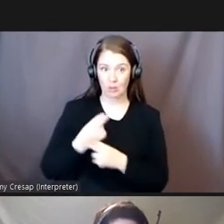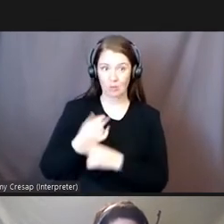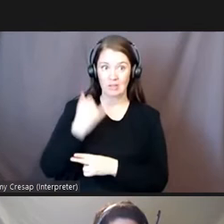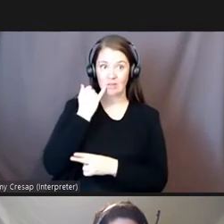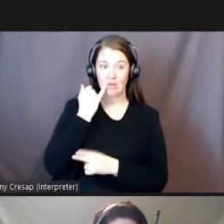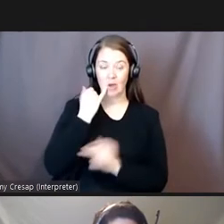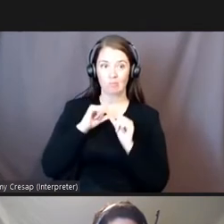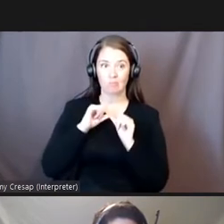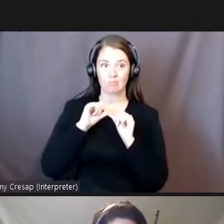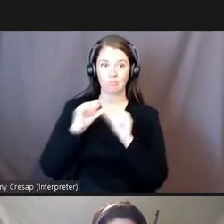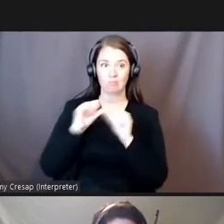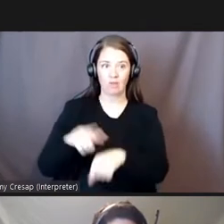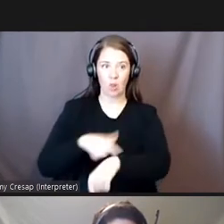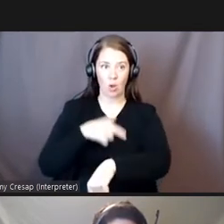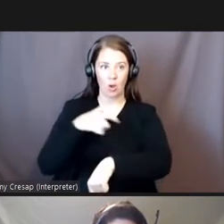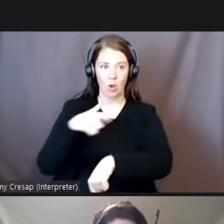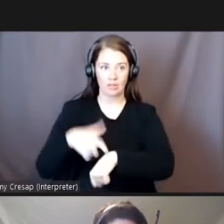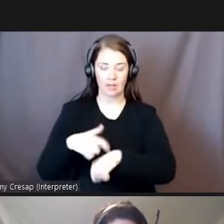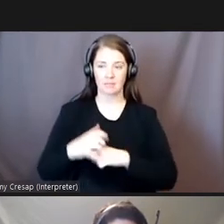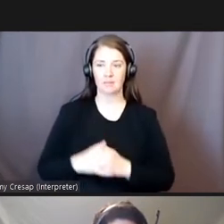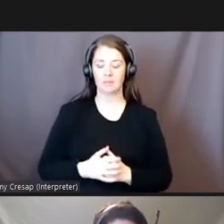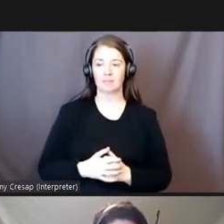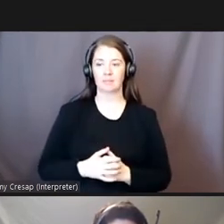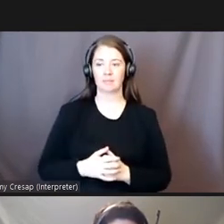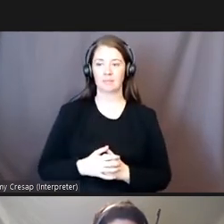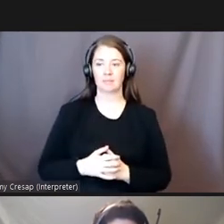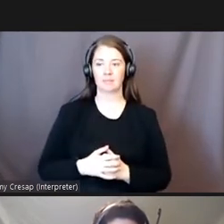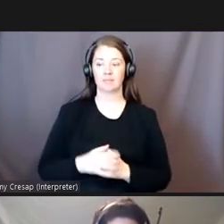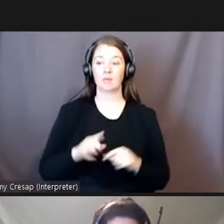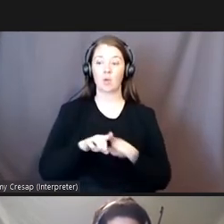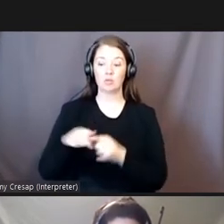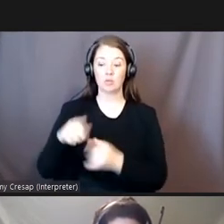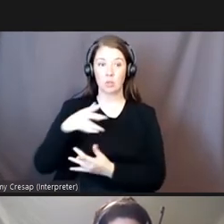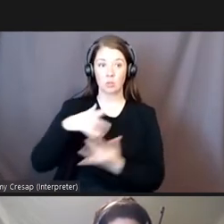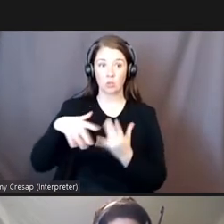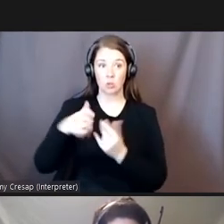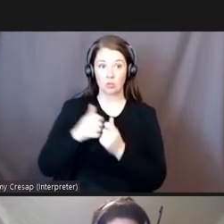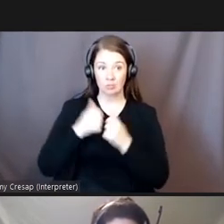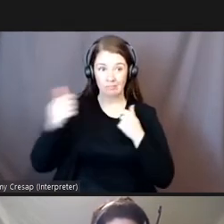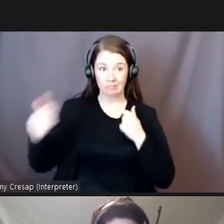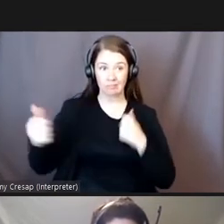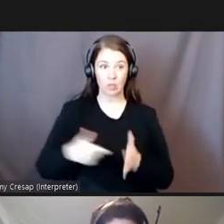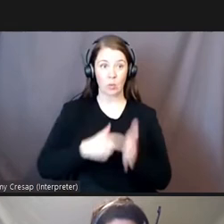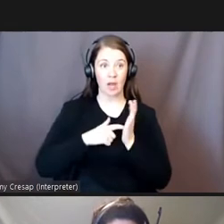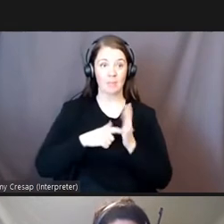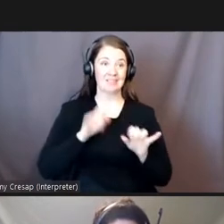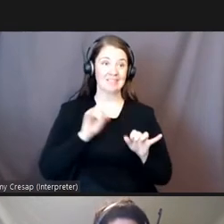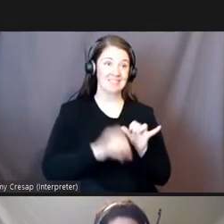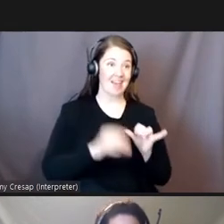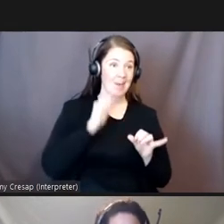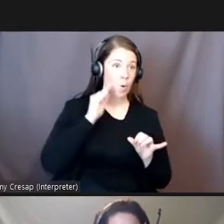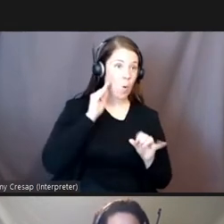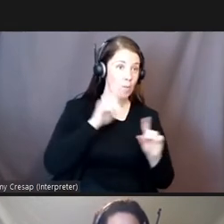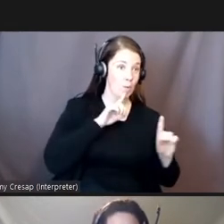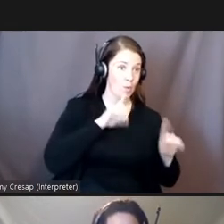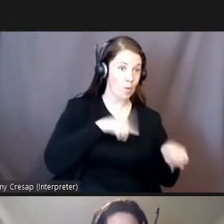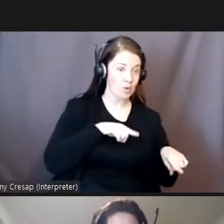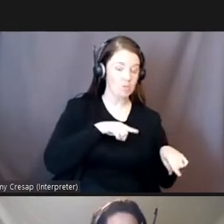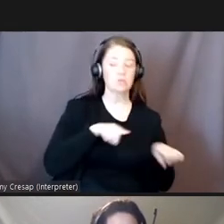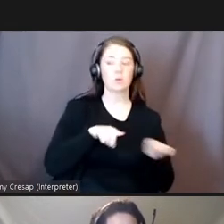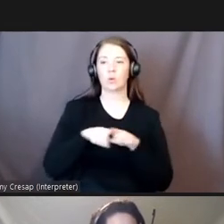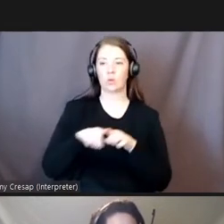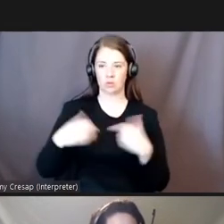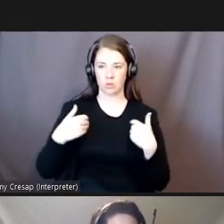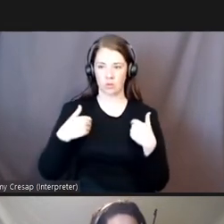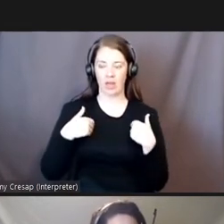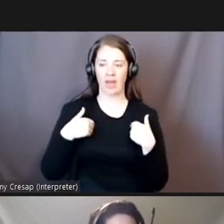longer periods of time. Due to social distancing and stay-at-home orders, there was also a